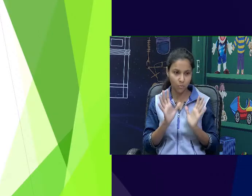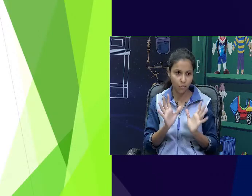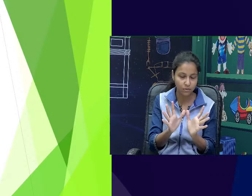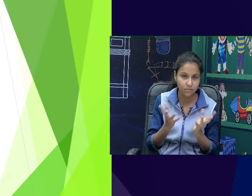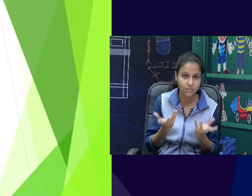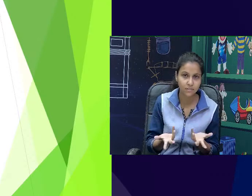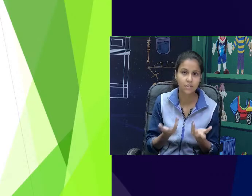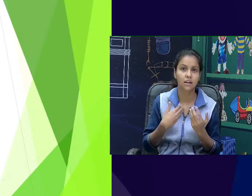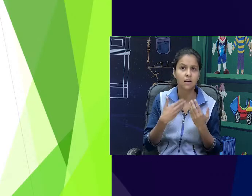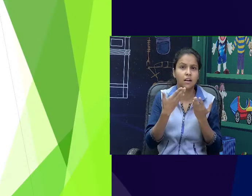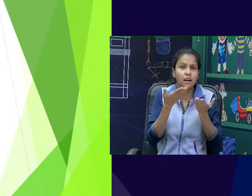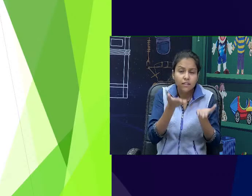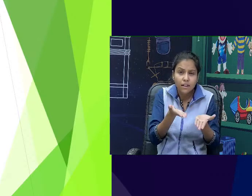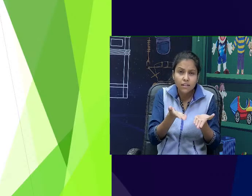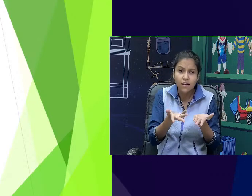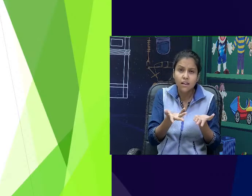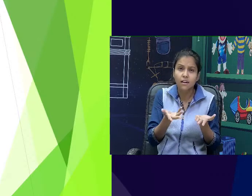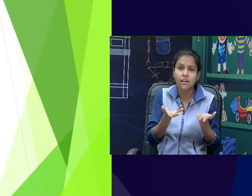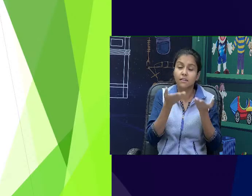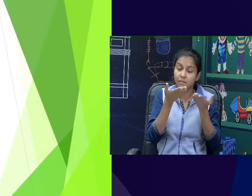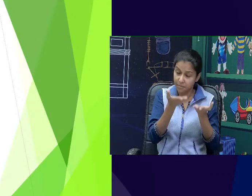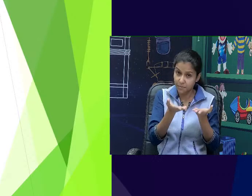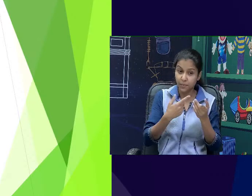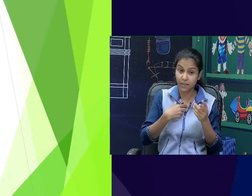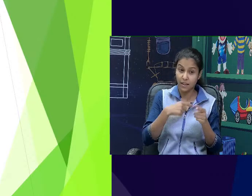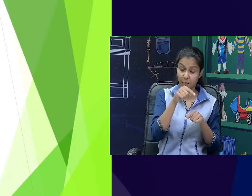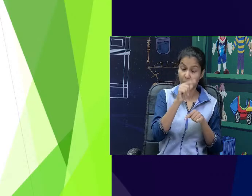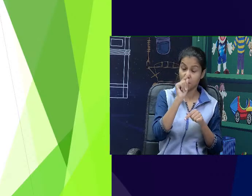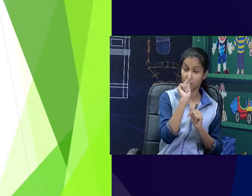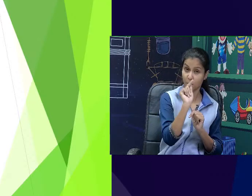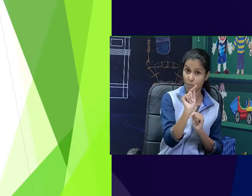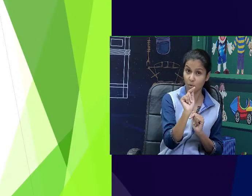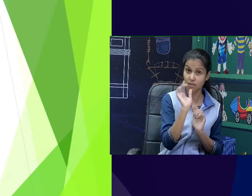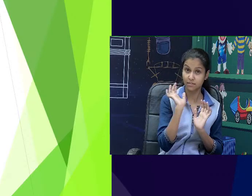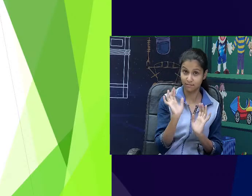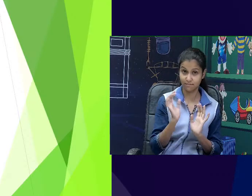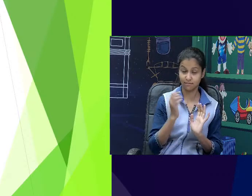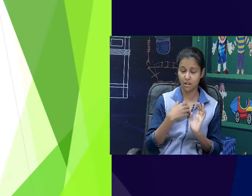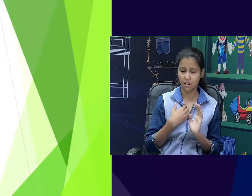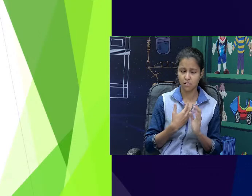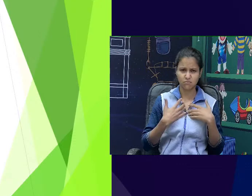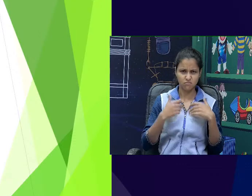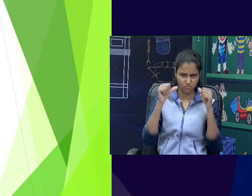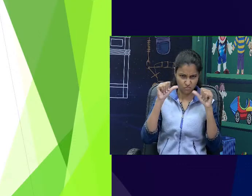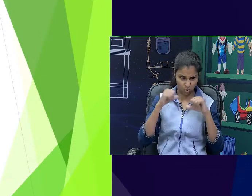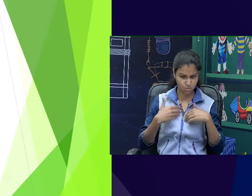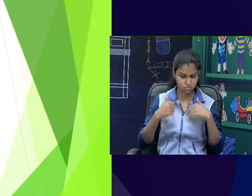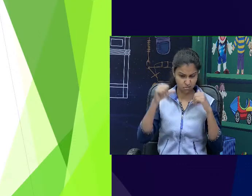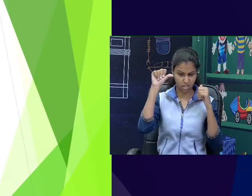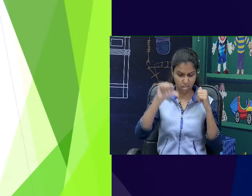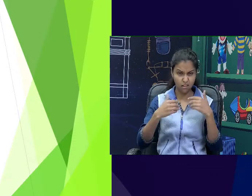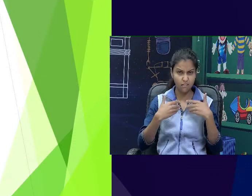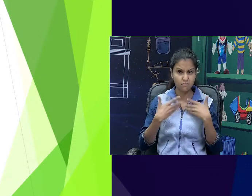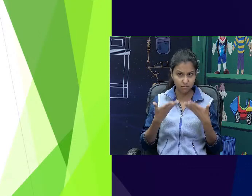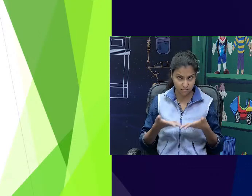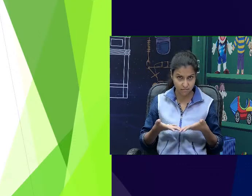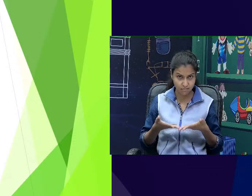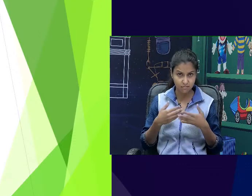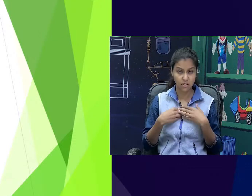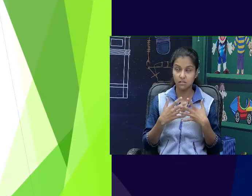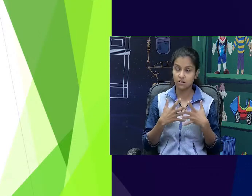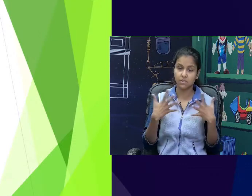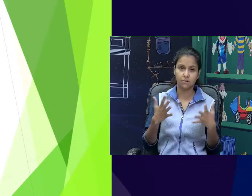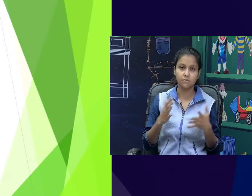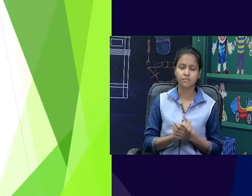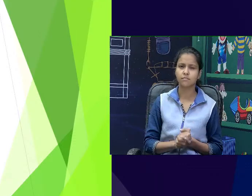Right. And that is what, at that point, the author realized that he might even lose his life. He was so scared of water.